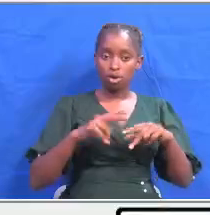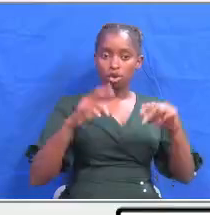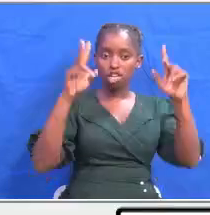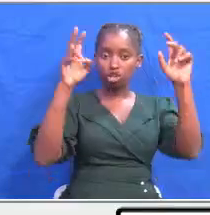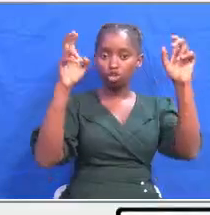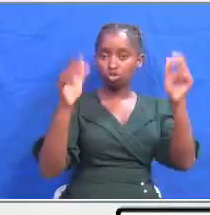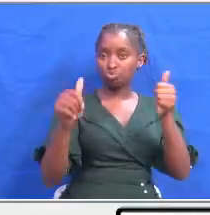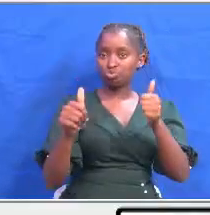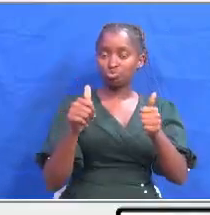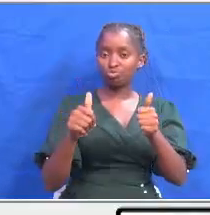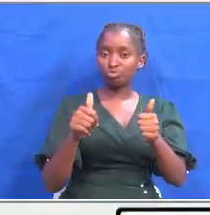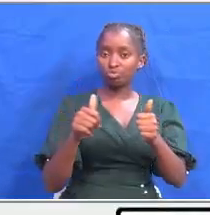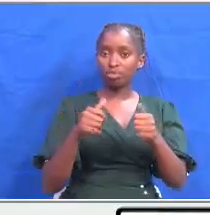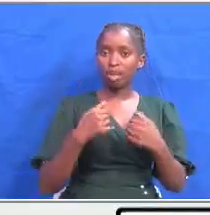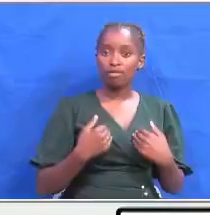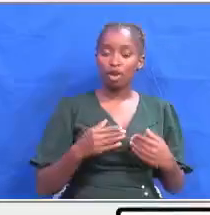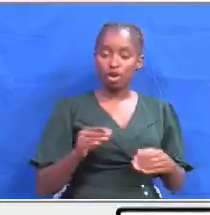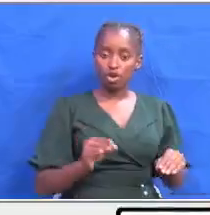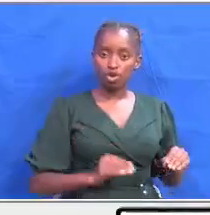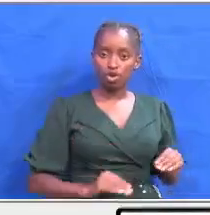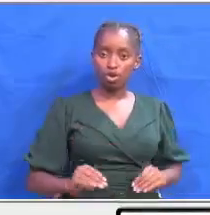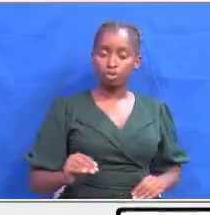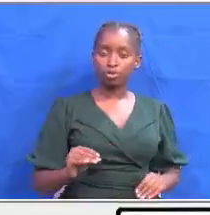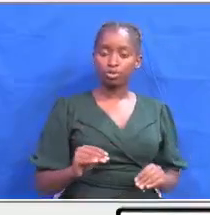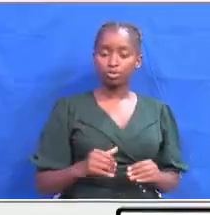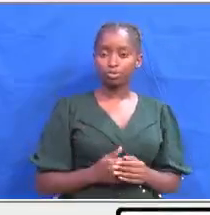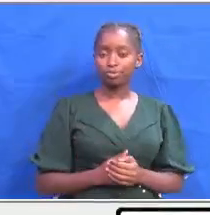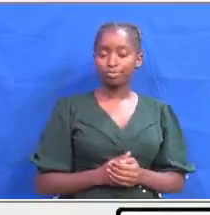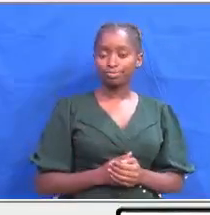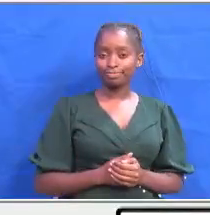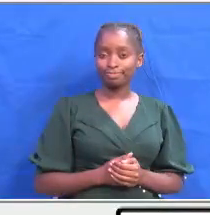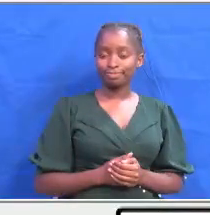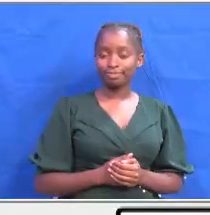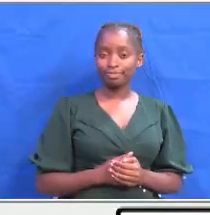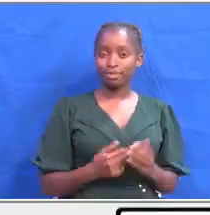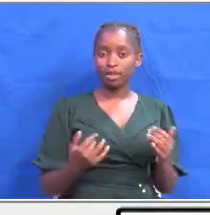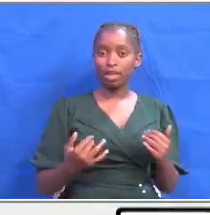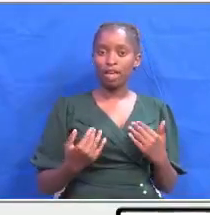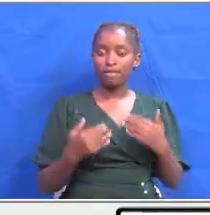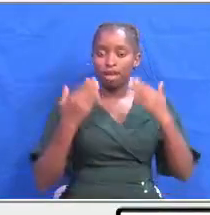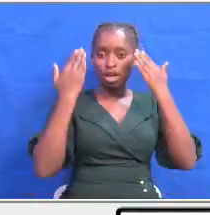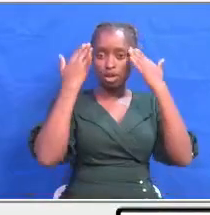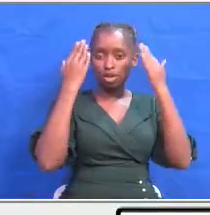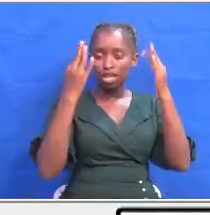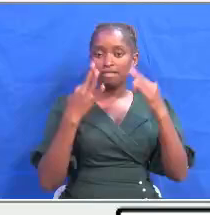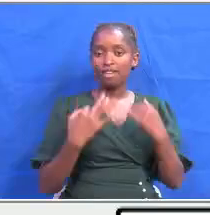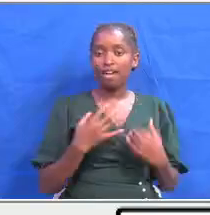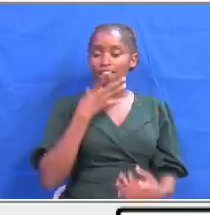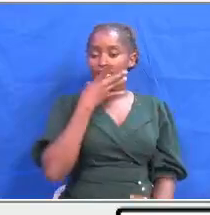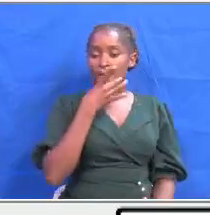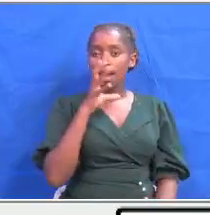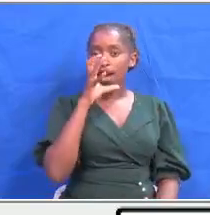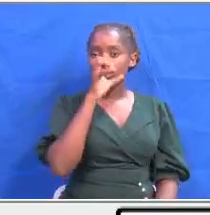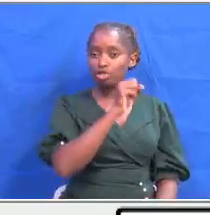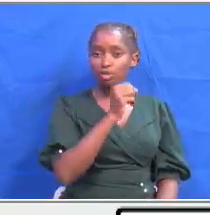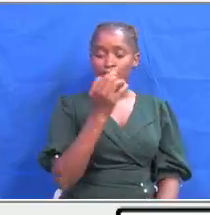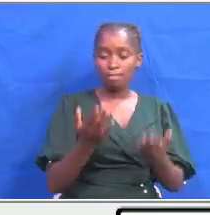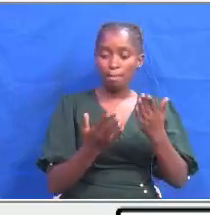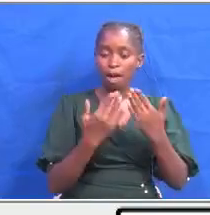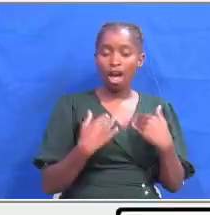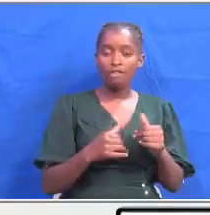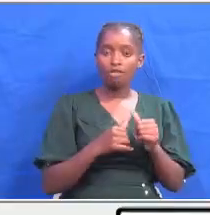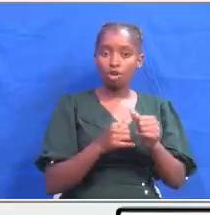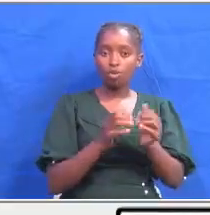of corruption courts. And so I don't know whether he's assuming now they will go on these